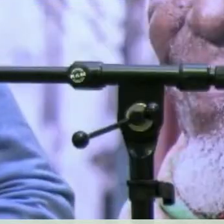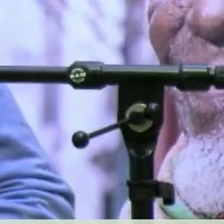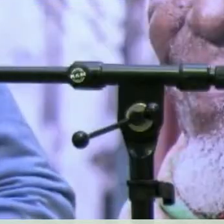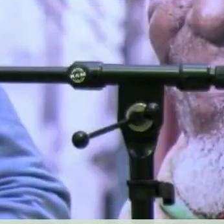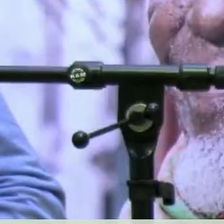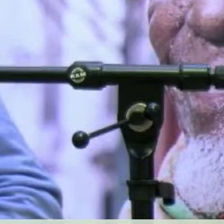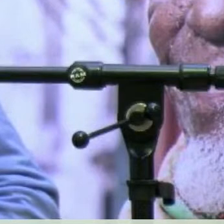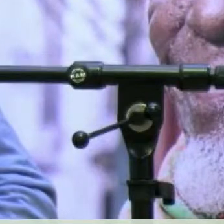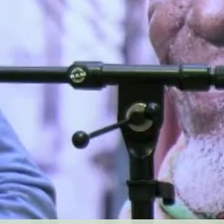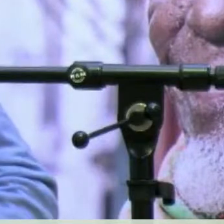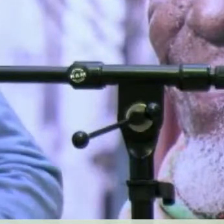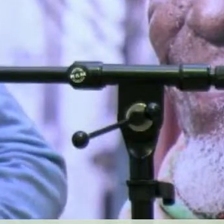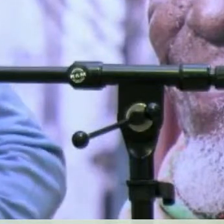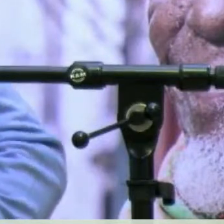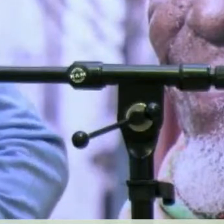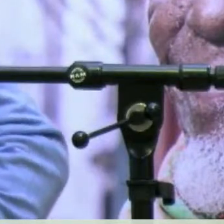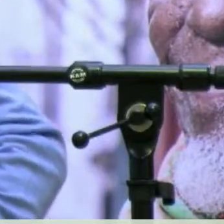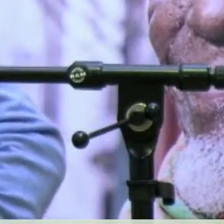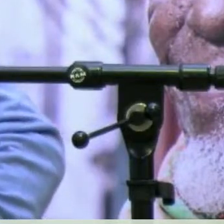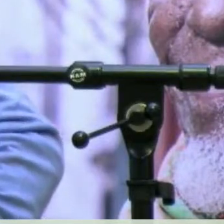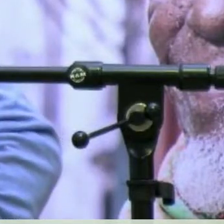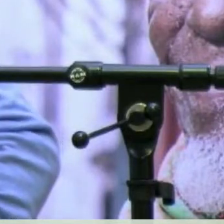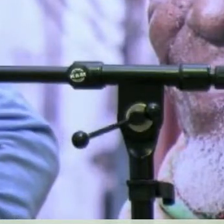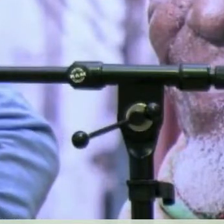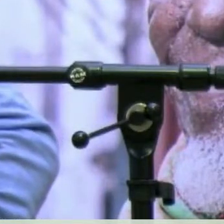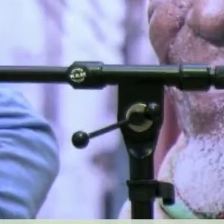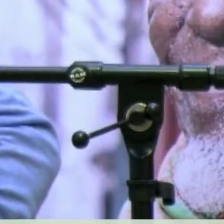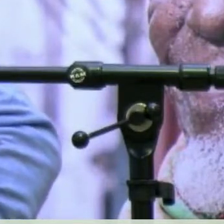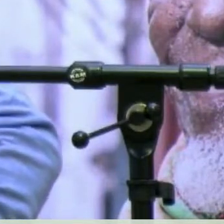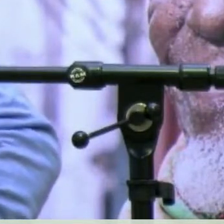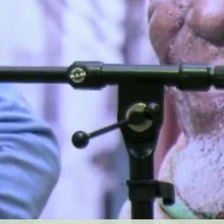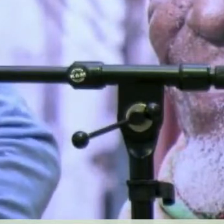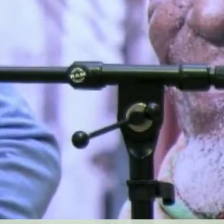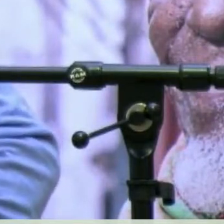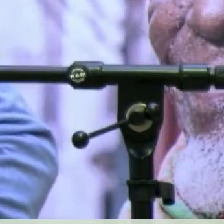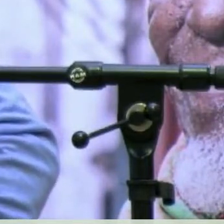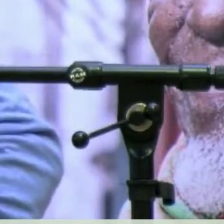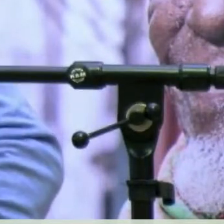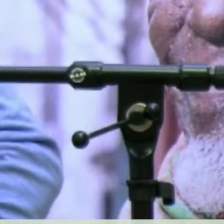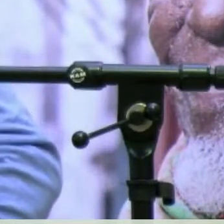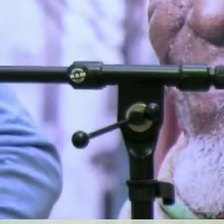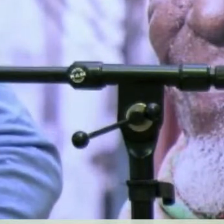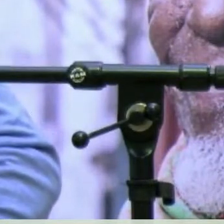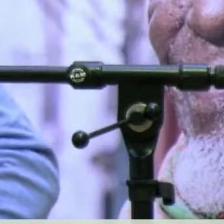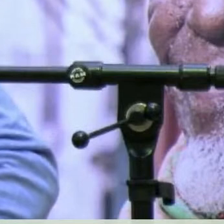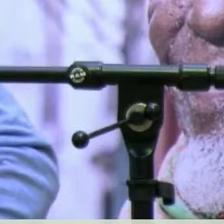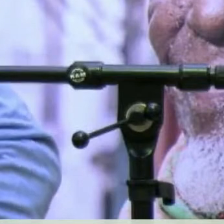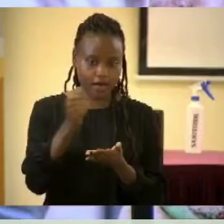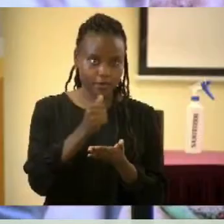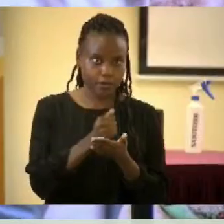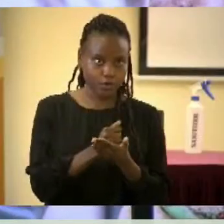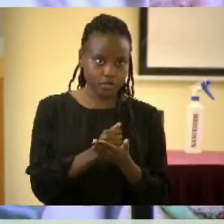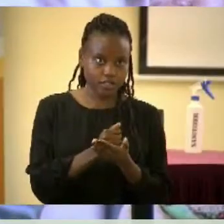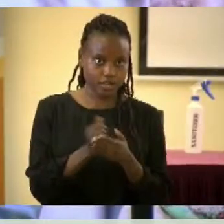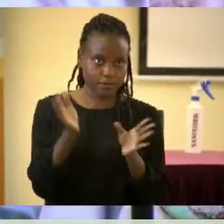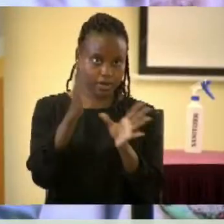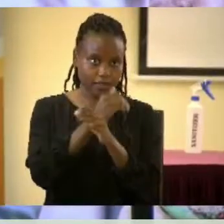someone who was the first national coordinator to legal aid in Kenya, appointed by former